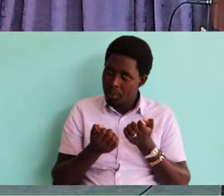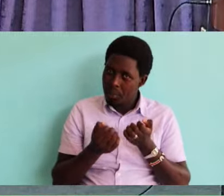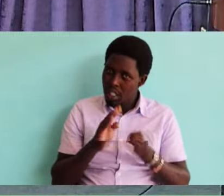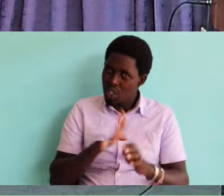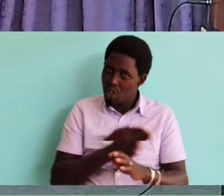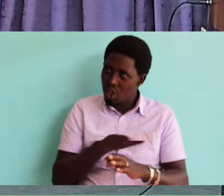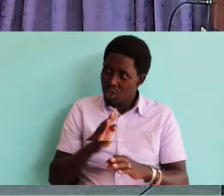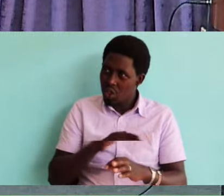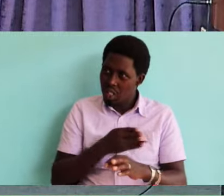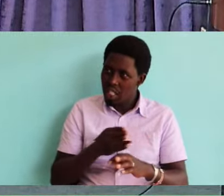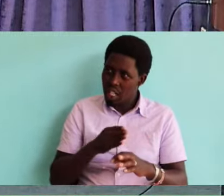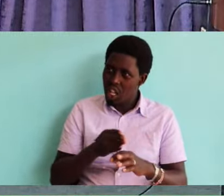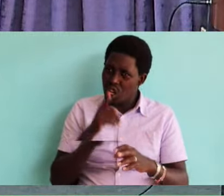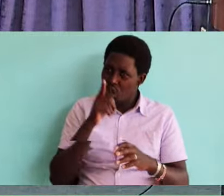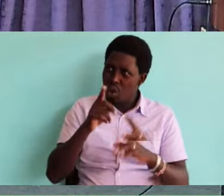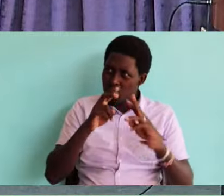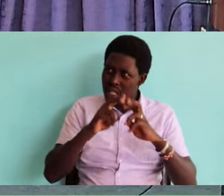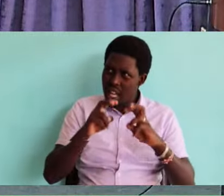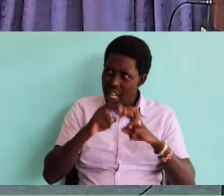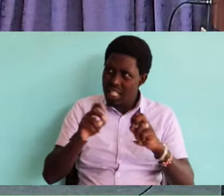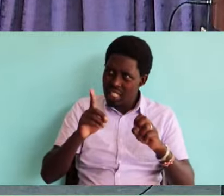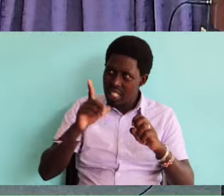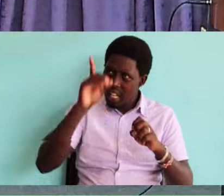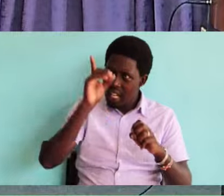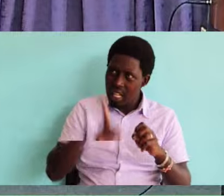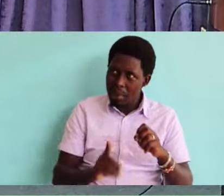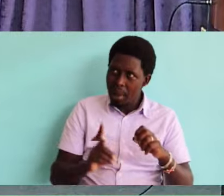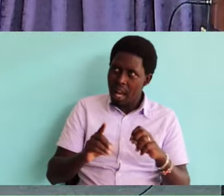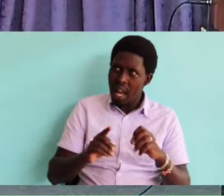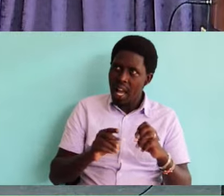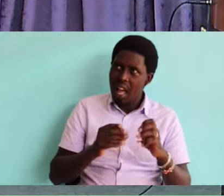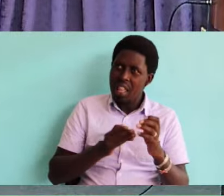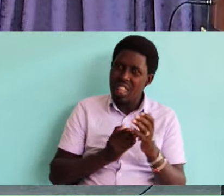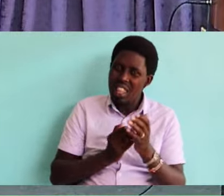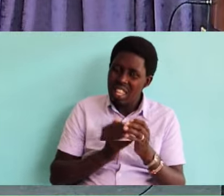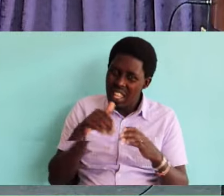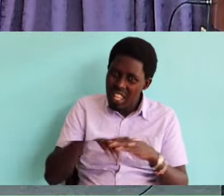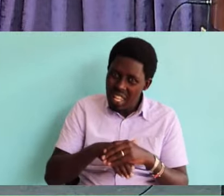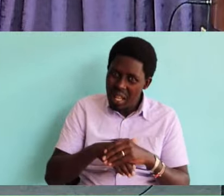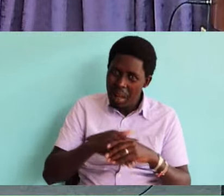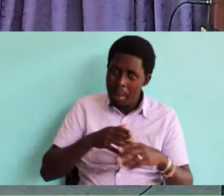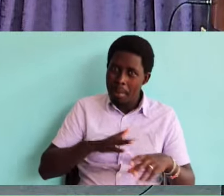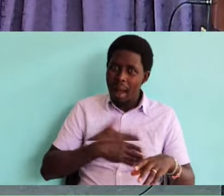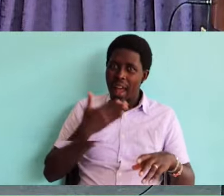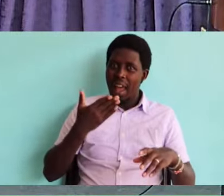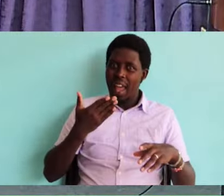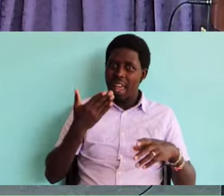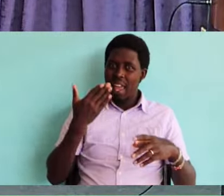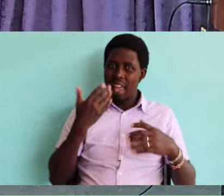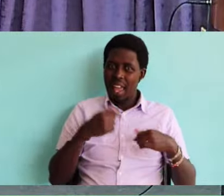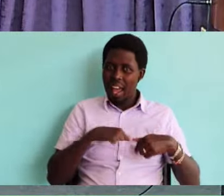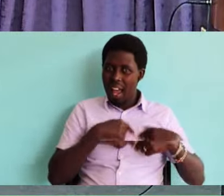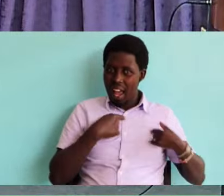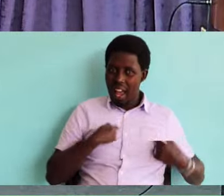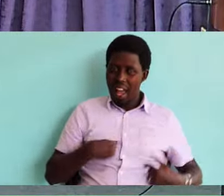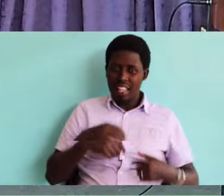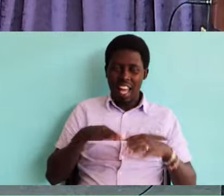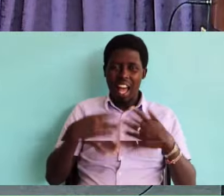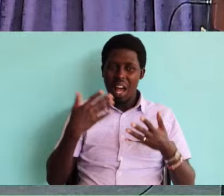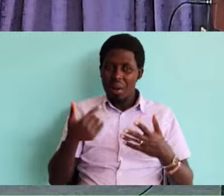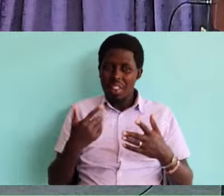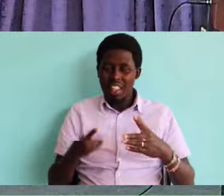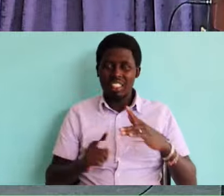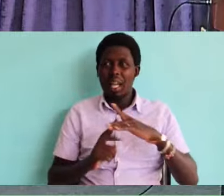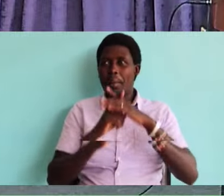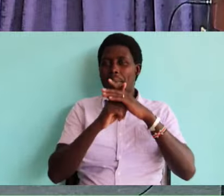You search deeper in my heart, the way things appear. And